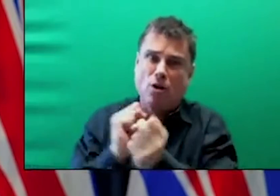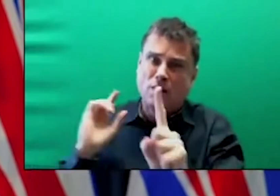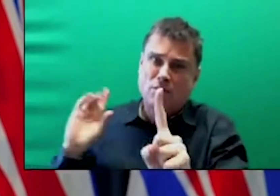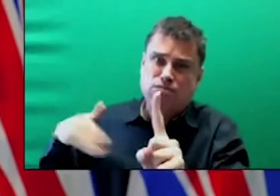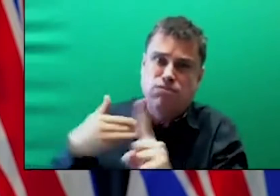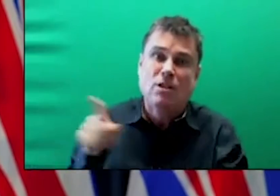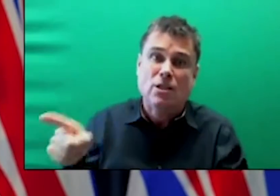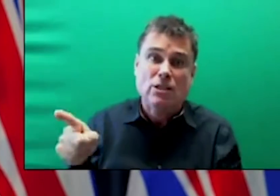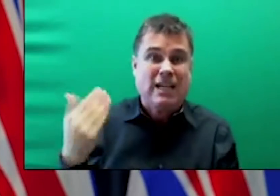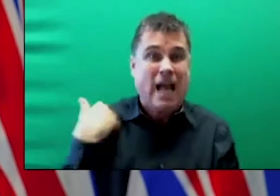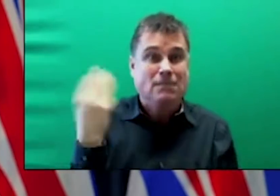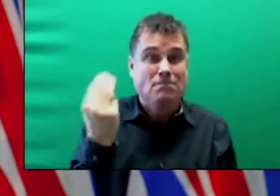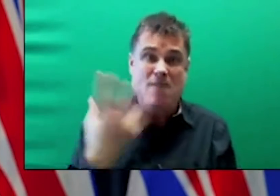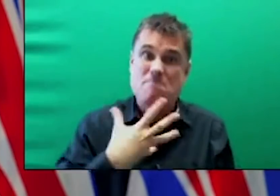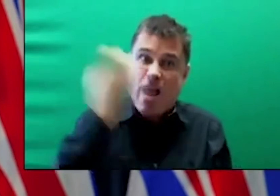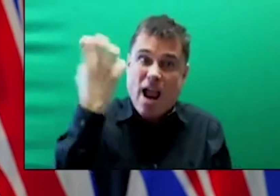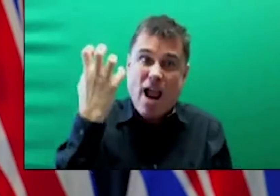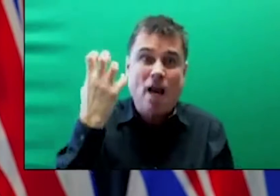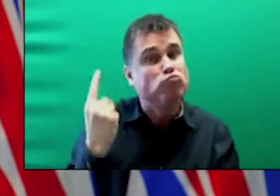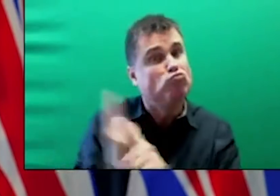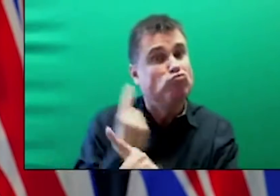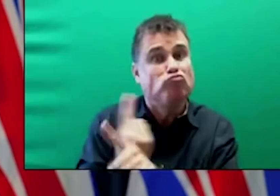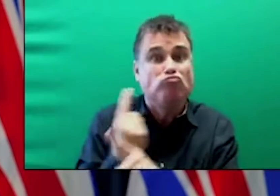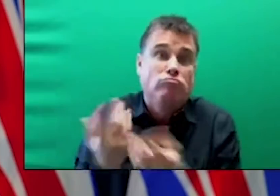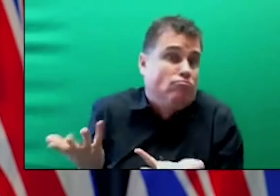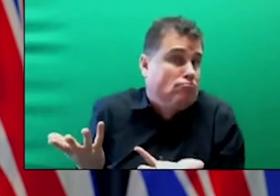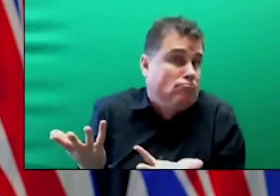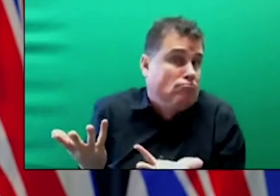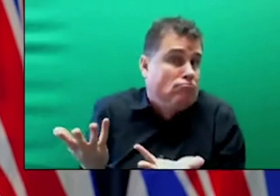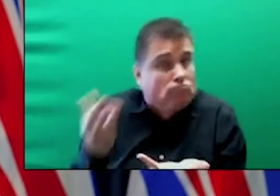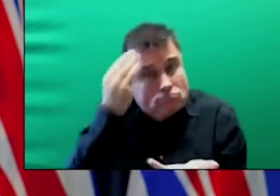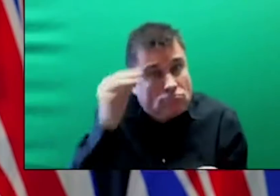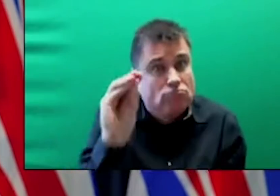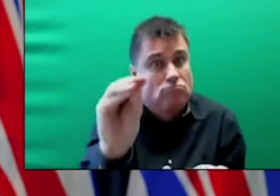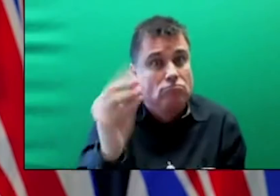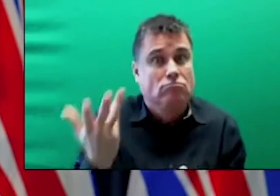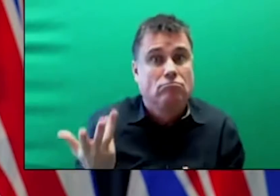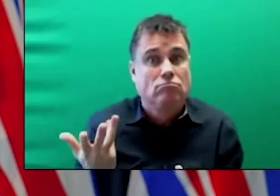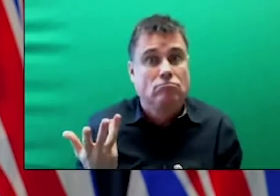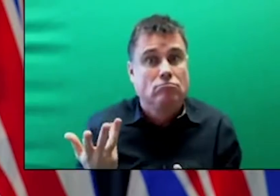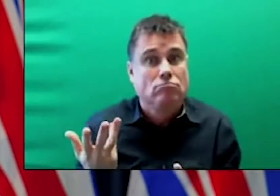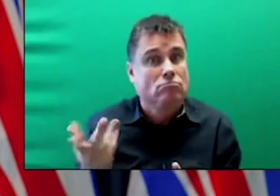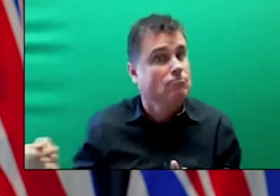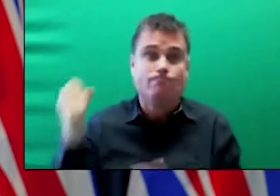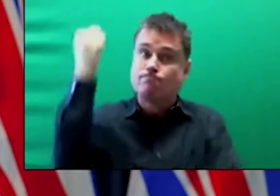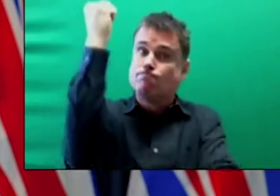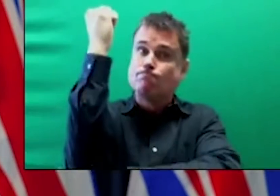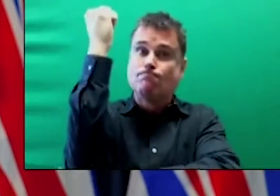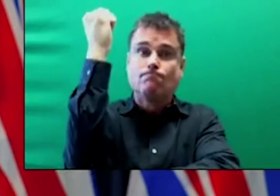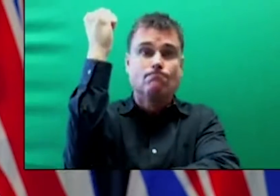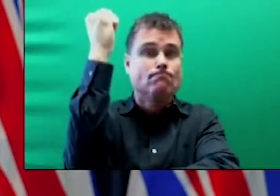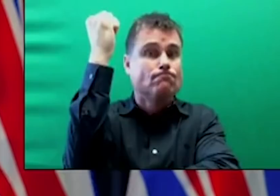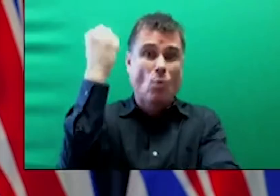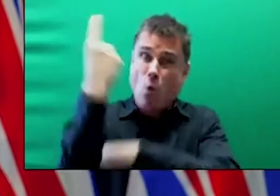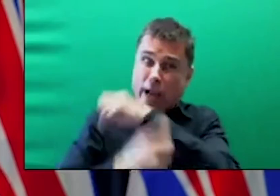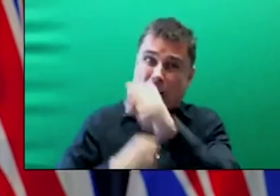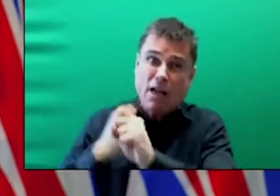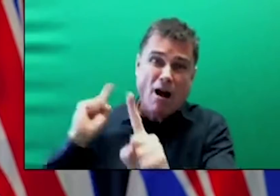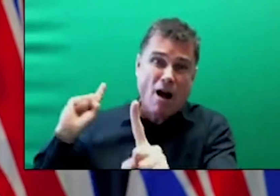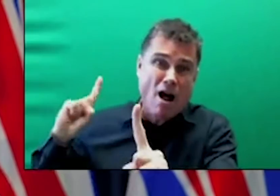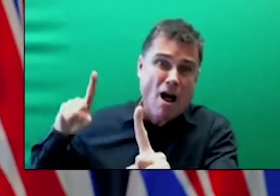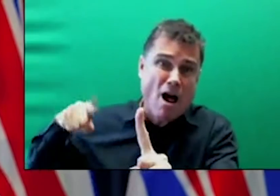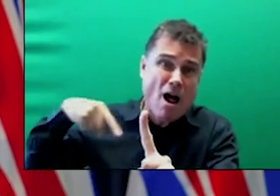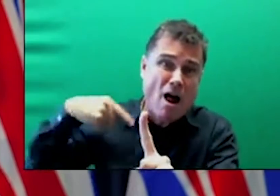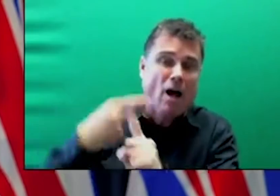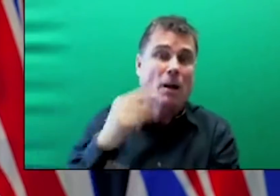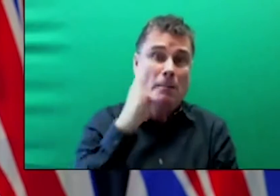borders, we worked very aggressively at the beginning of the pandemic because of our proximity to Washington State, where there